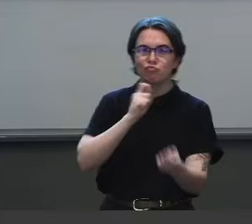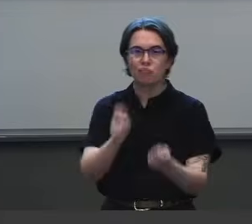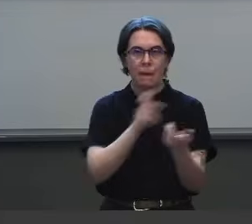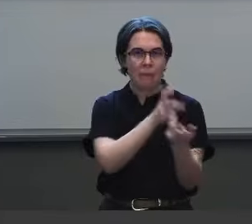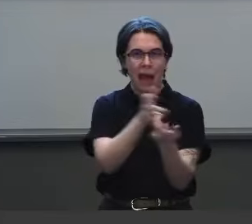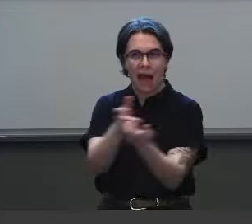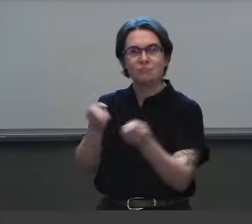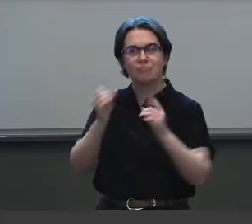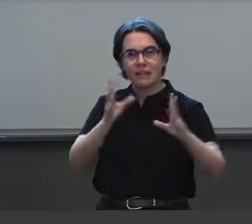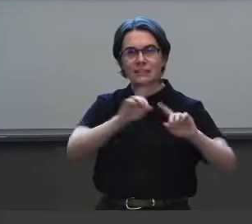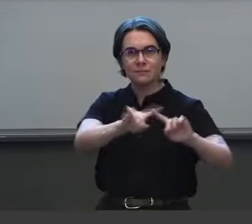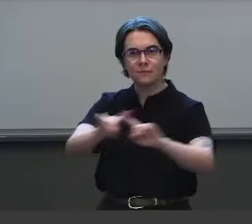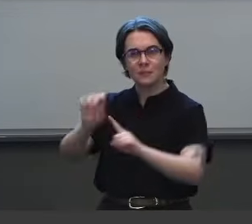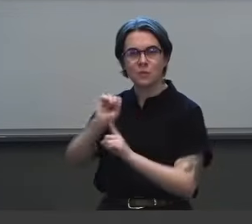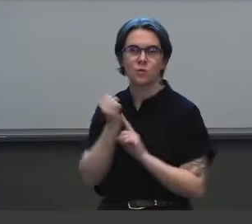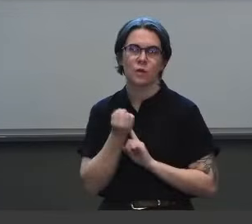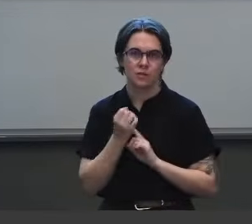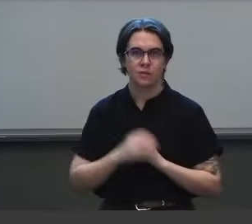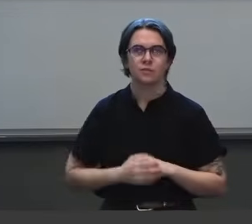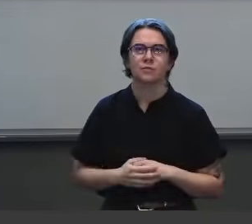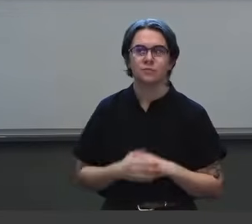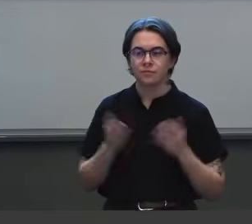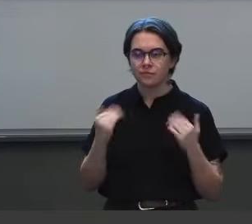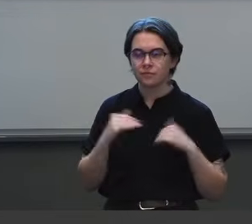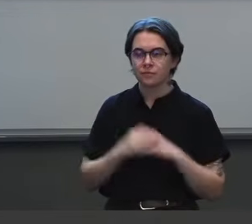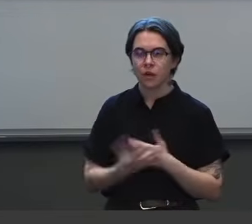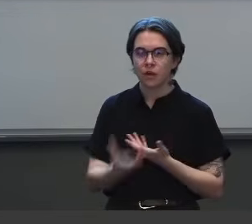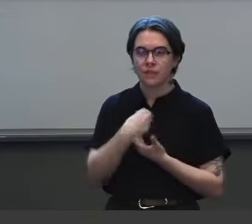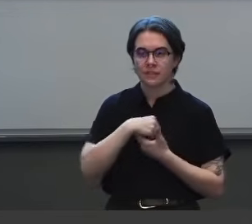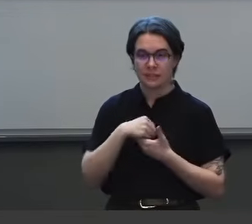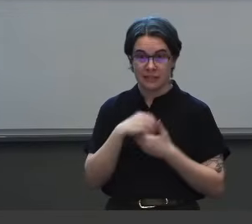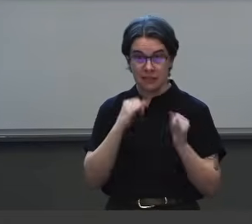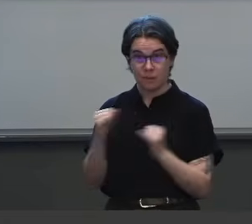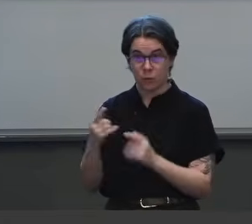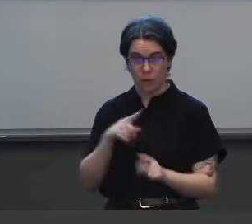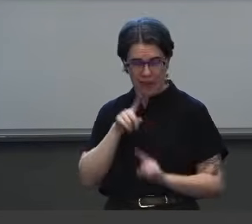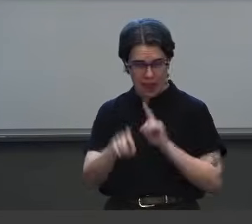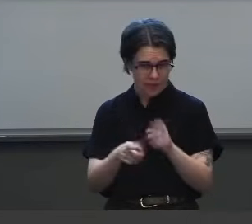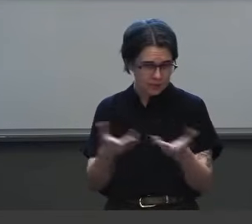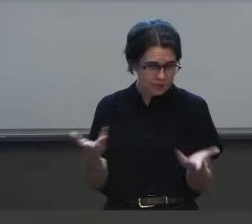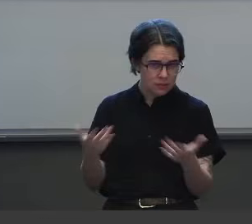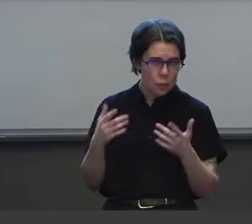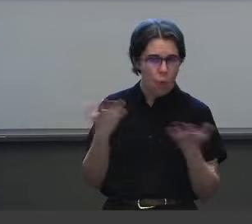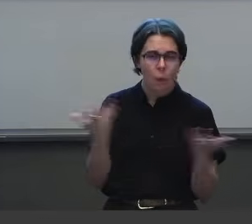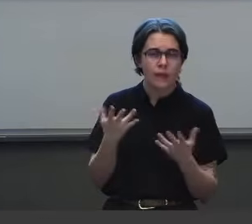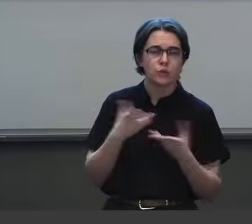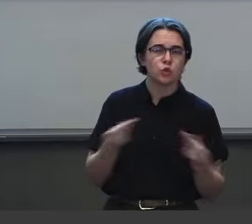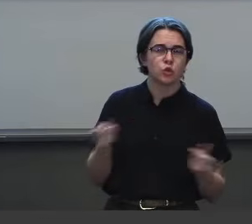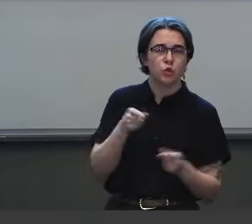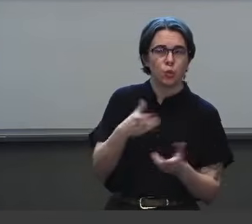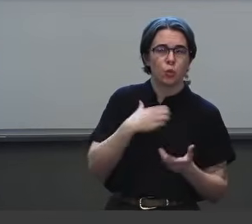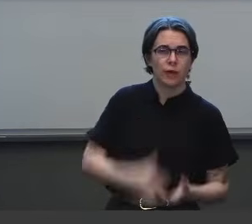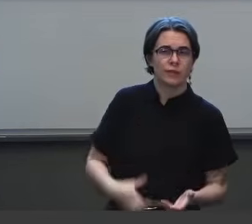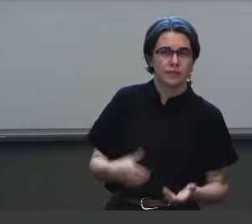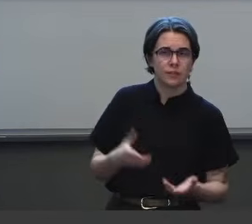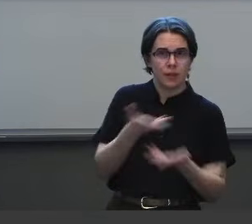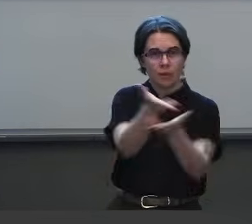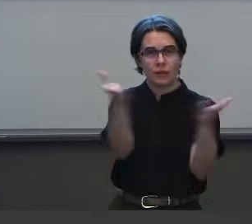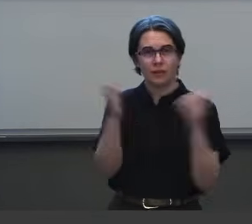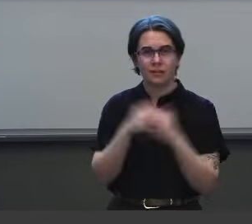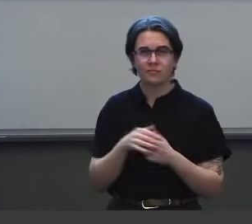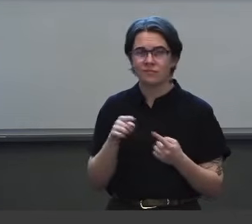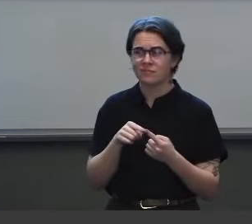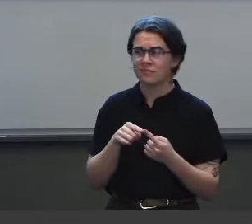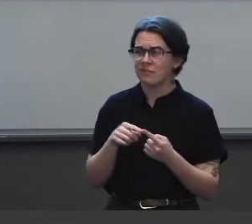We asked autistic adults about what solutions they wished existed, and here are some quotes. Understanding in others, no